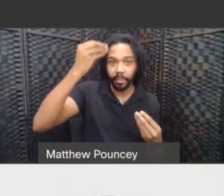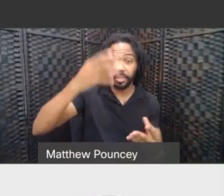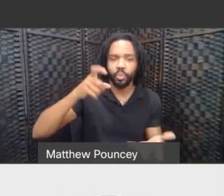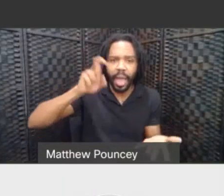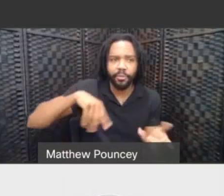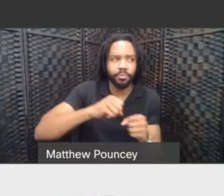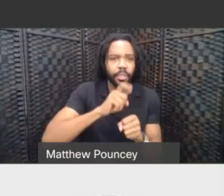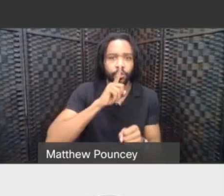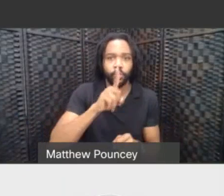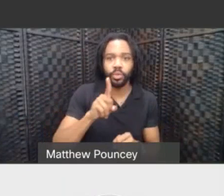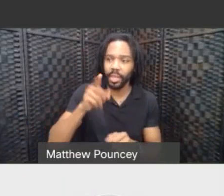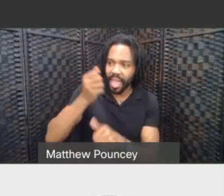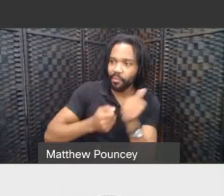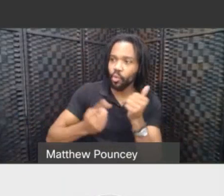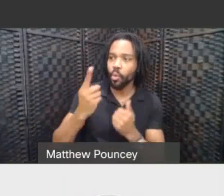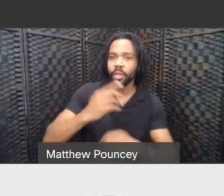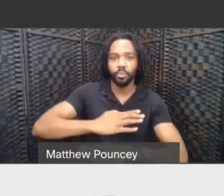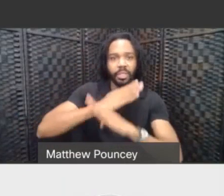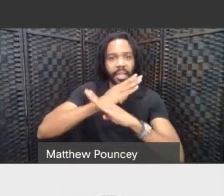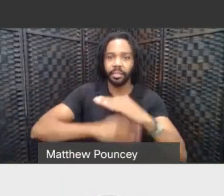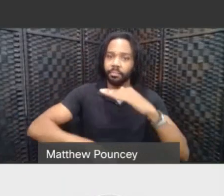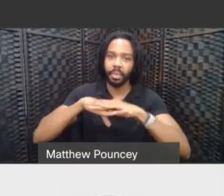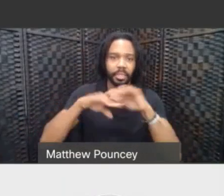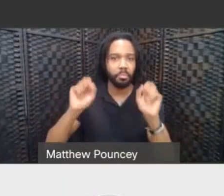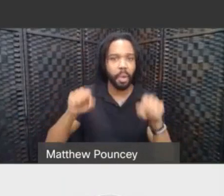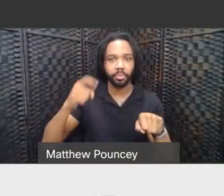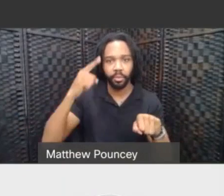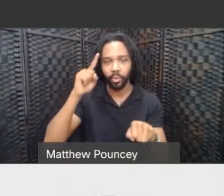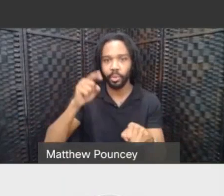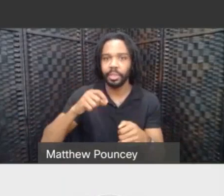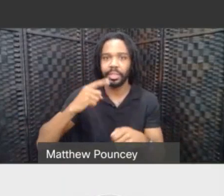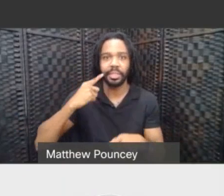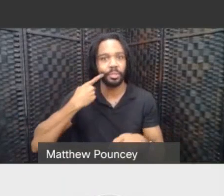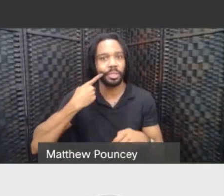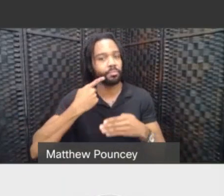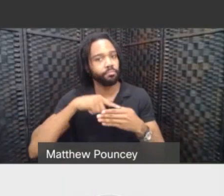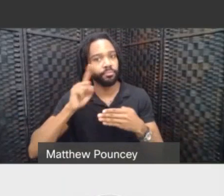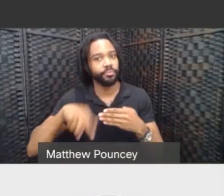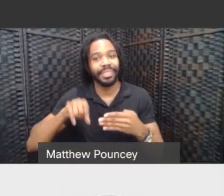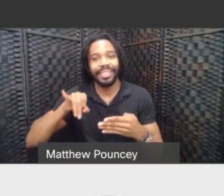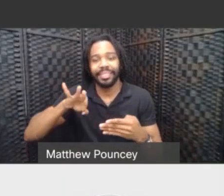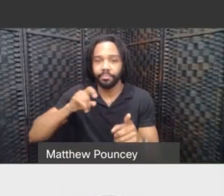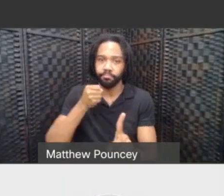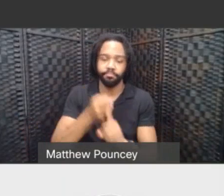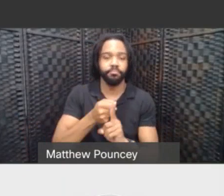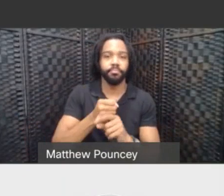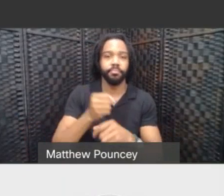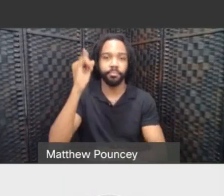everyone is as protected as they can be from serious outcomes from this infection.